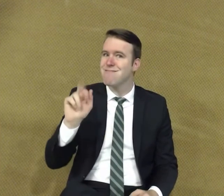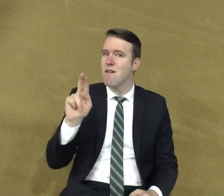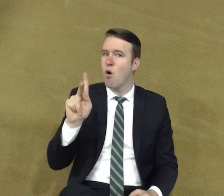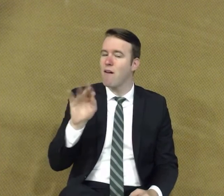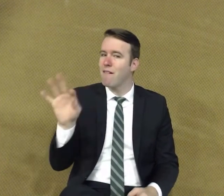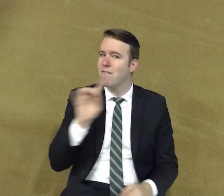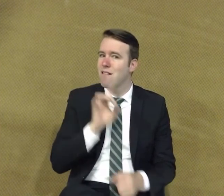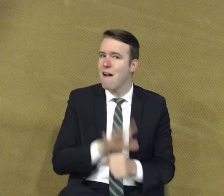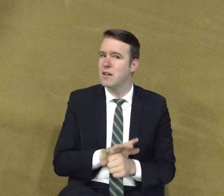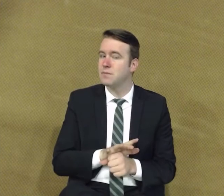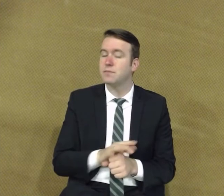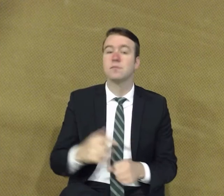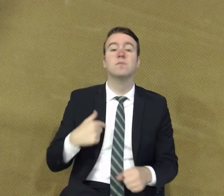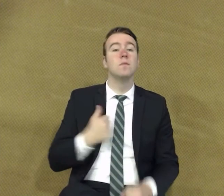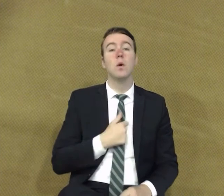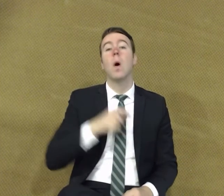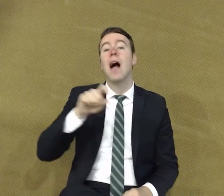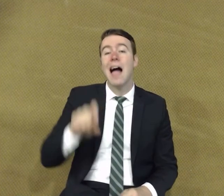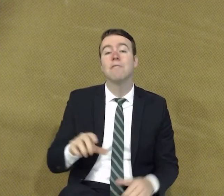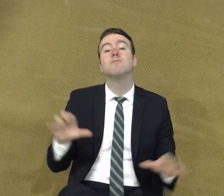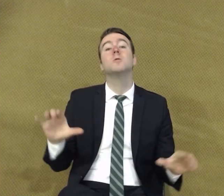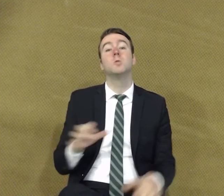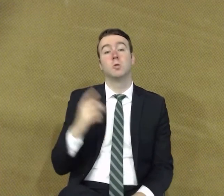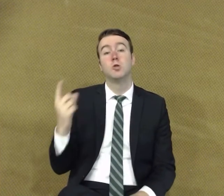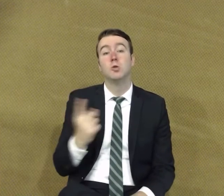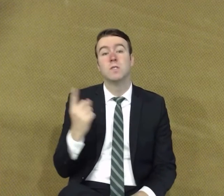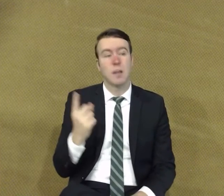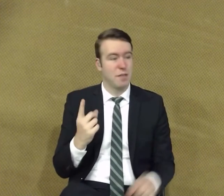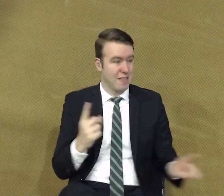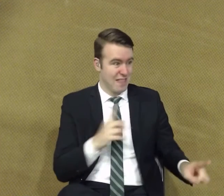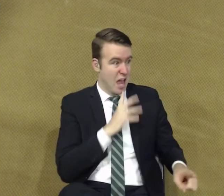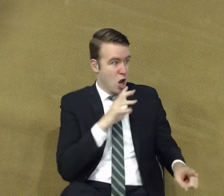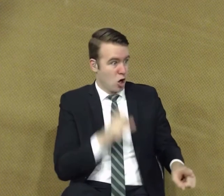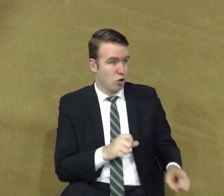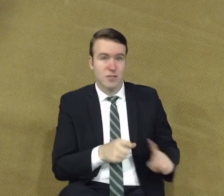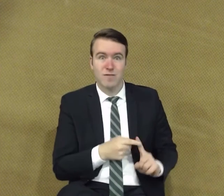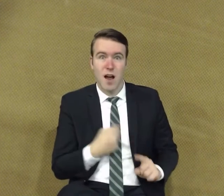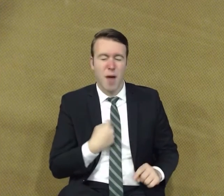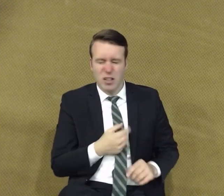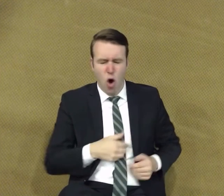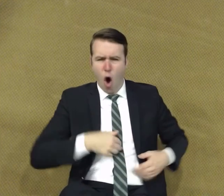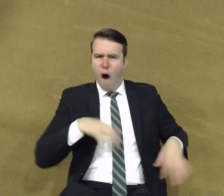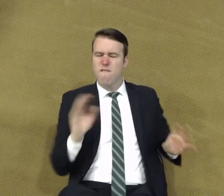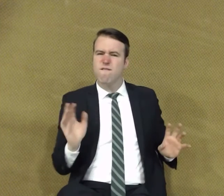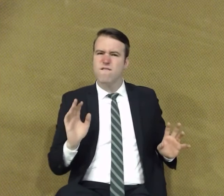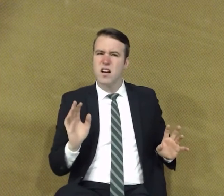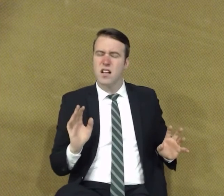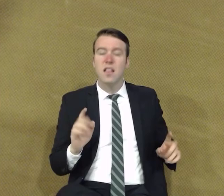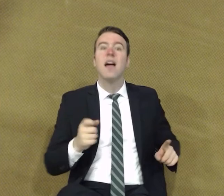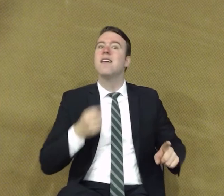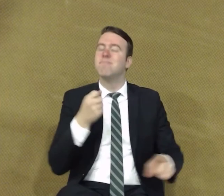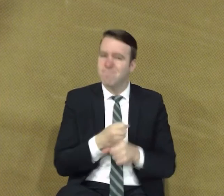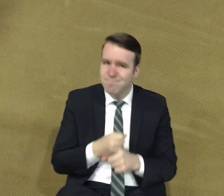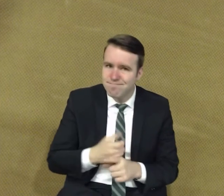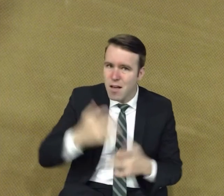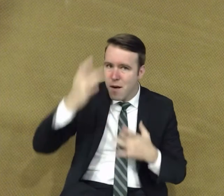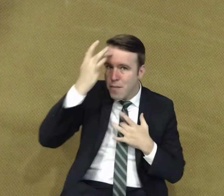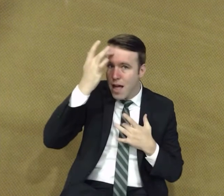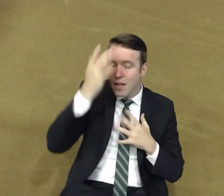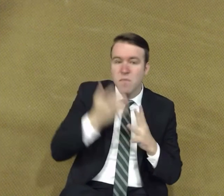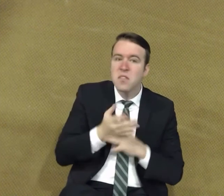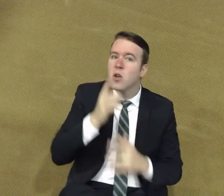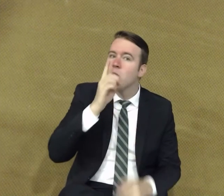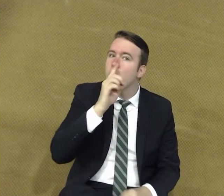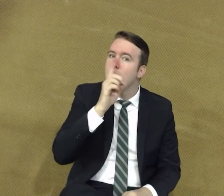Covenant, and we've got to do something to get this curse off of us. And then there came a plague on them brought by